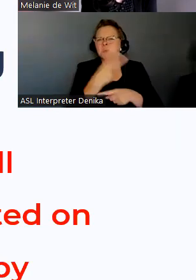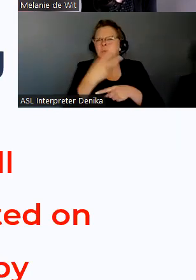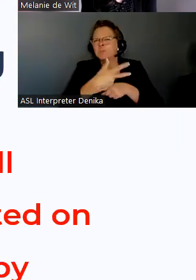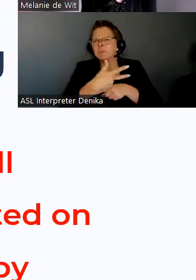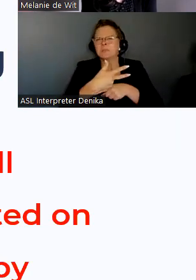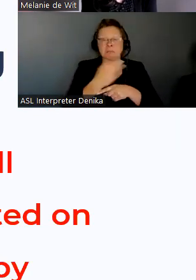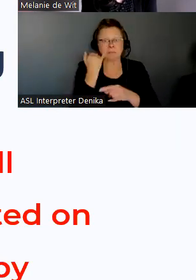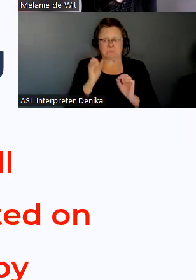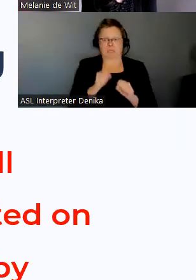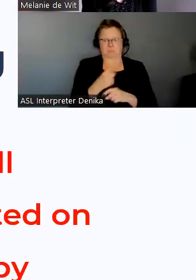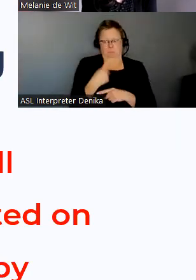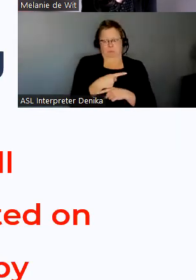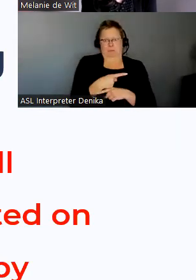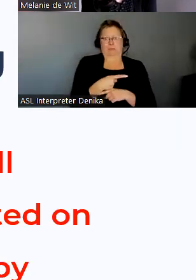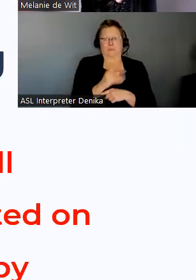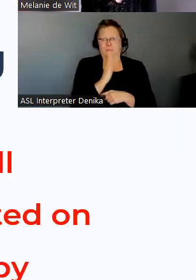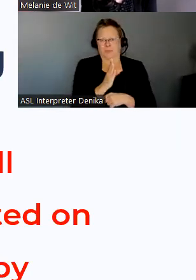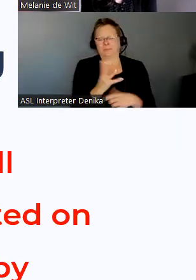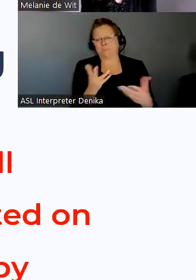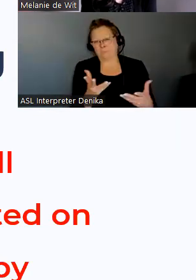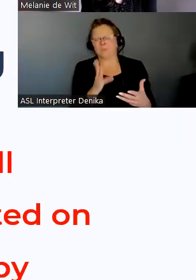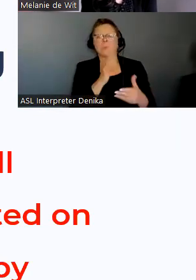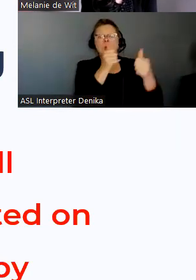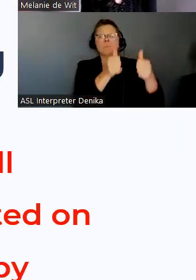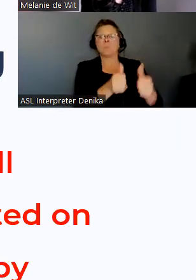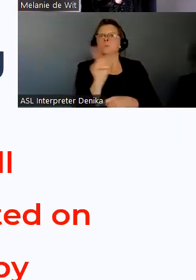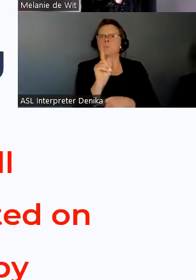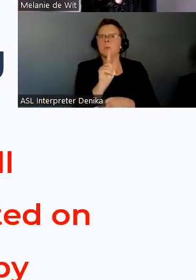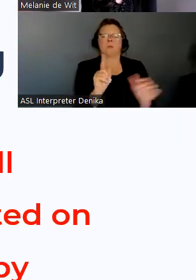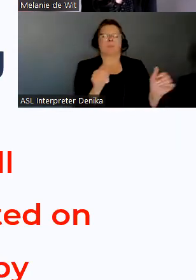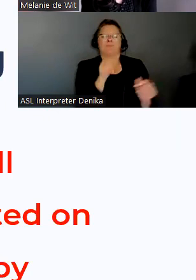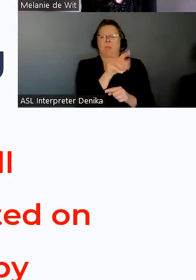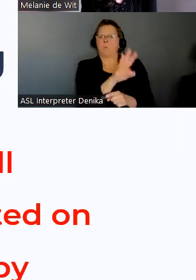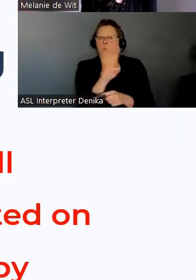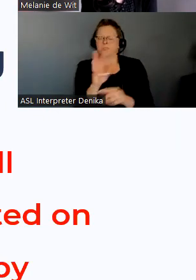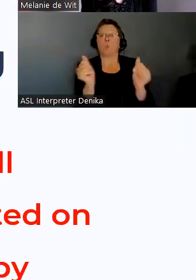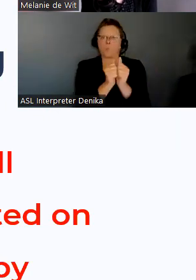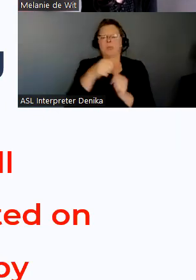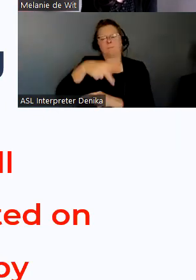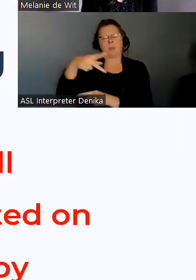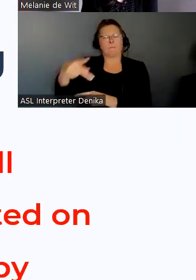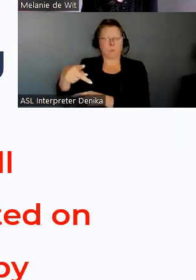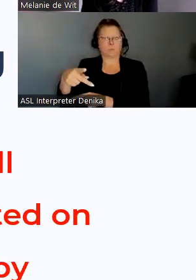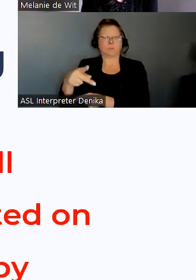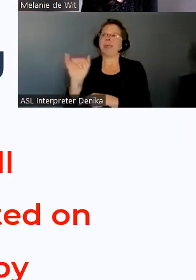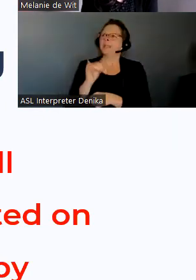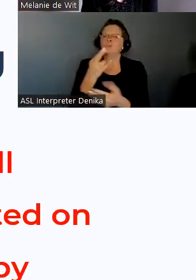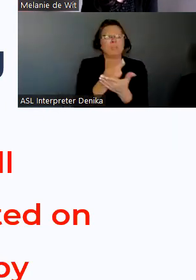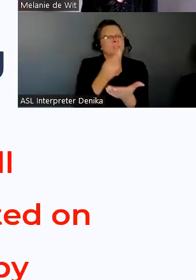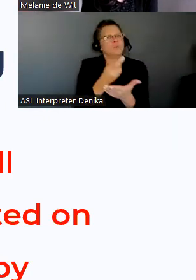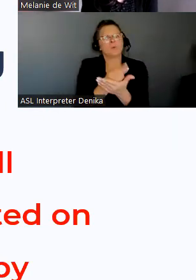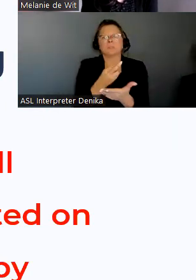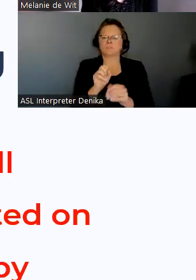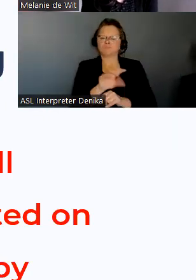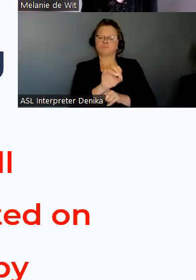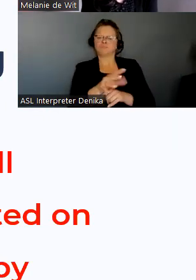able to. It will be posted along with the PowerPoint presentation and any resources that are shared today, either through the